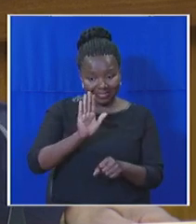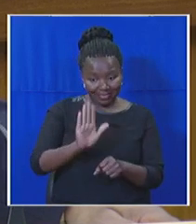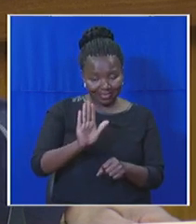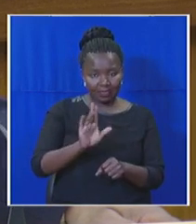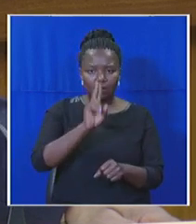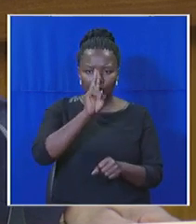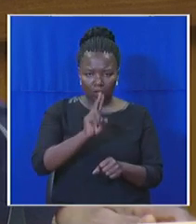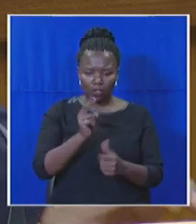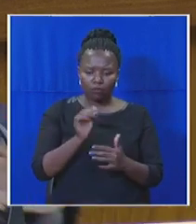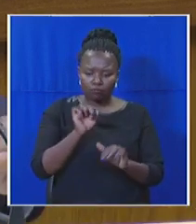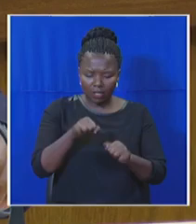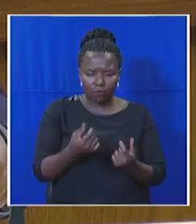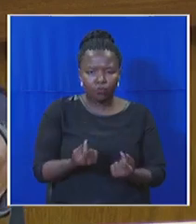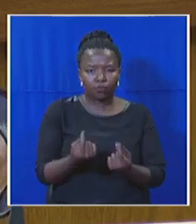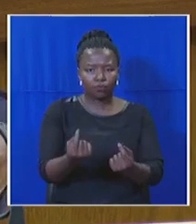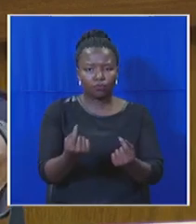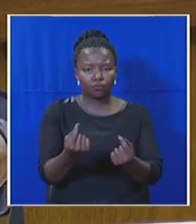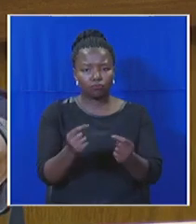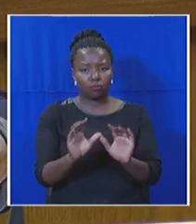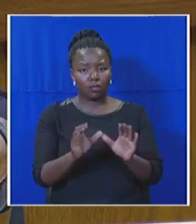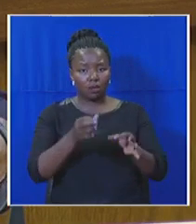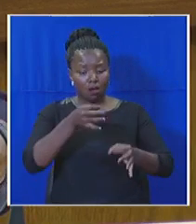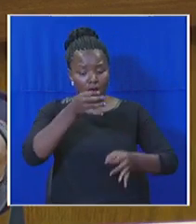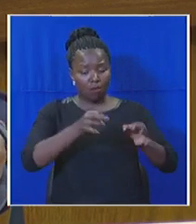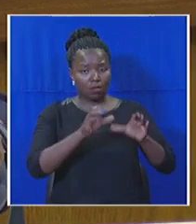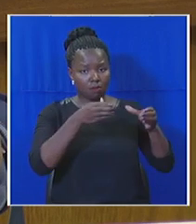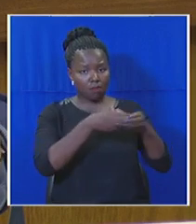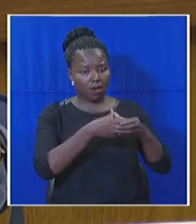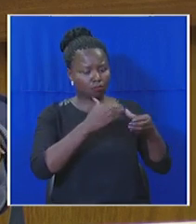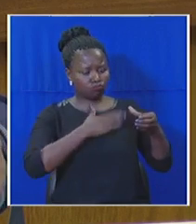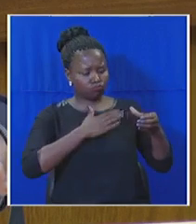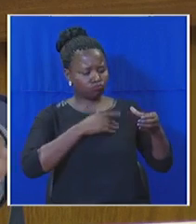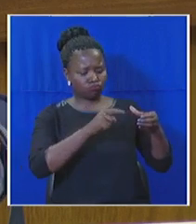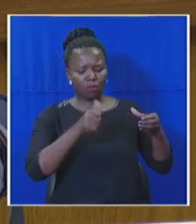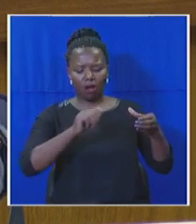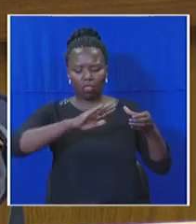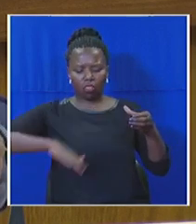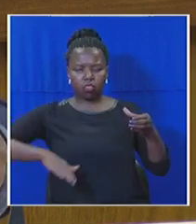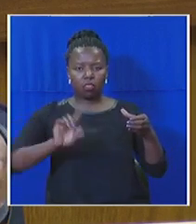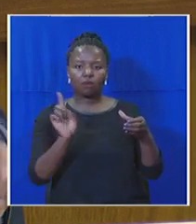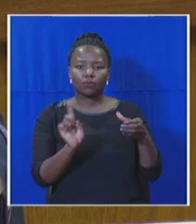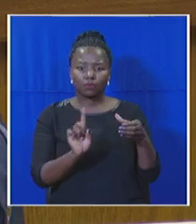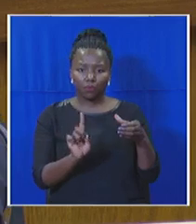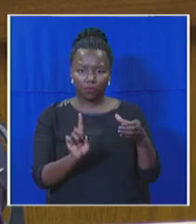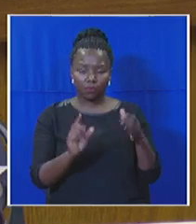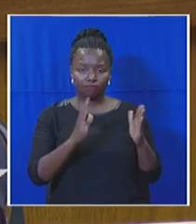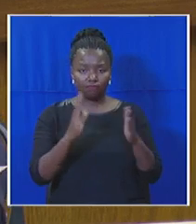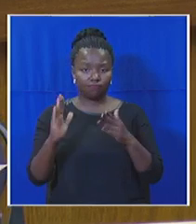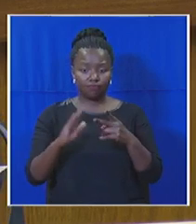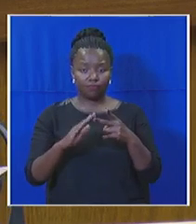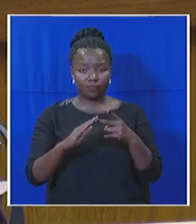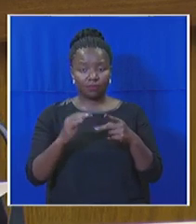favoring one party or candidate over another. The recruitment